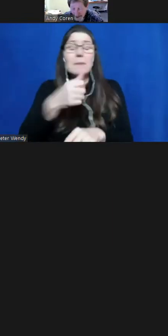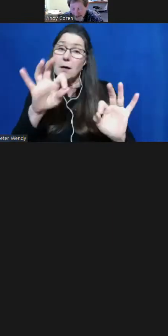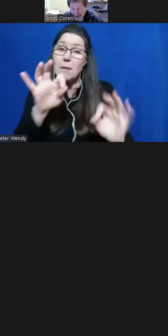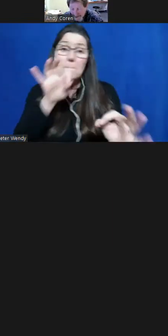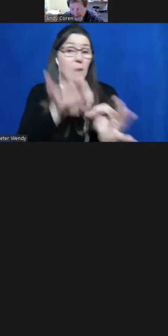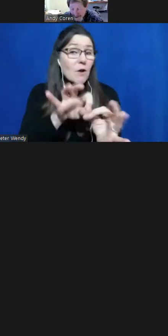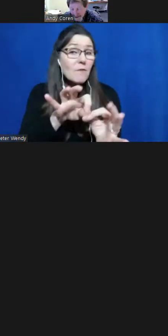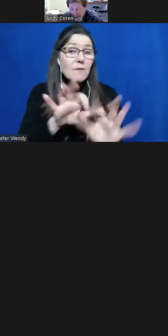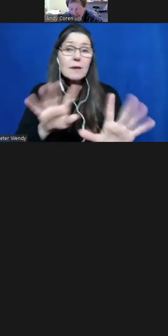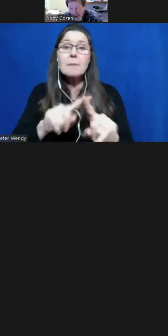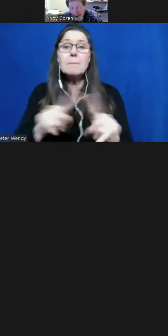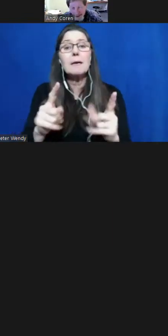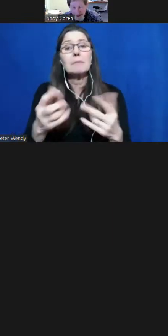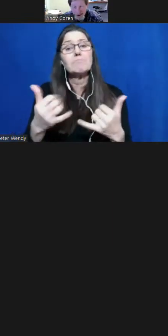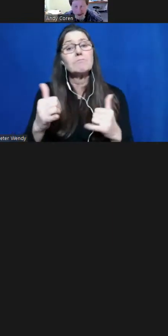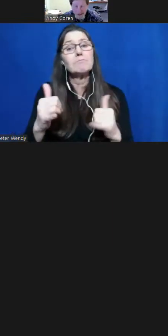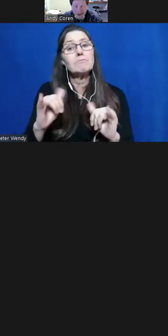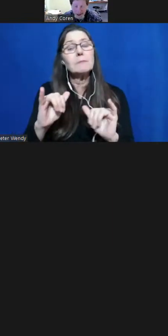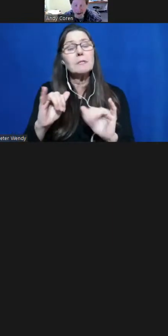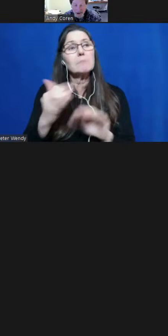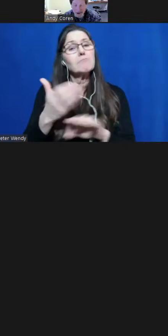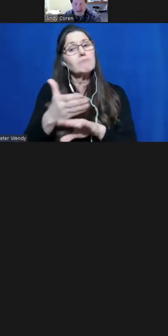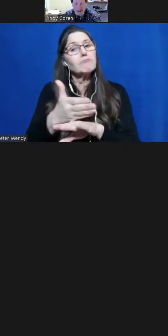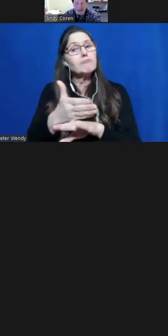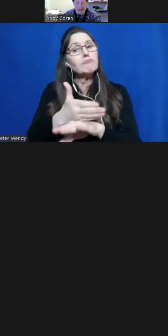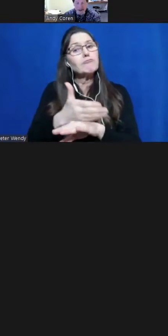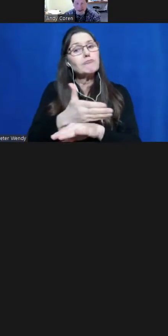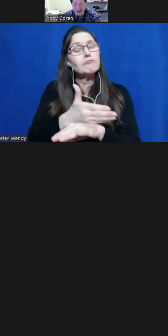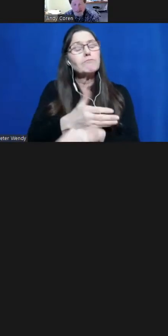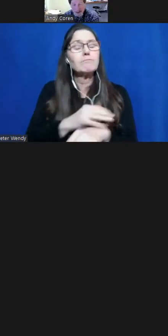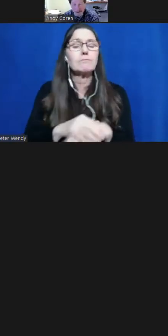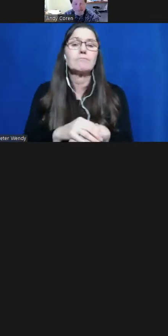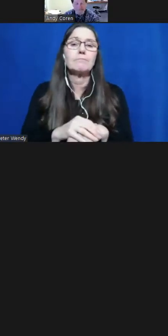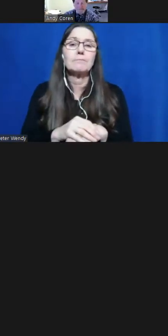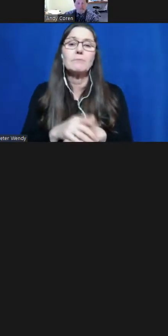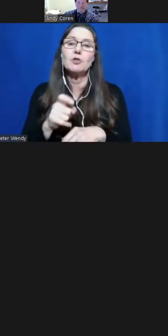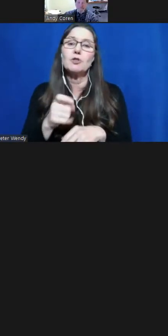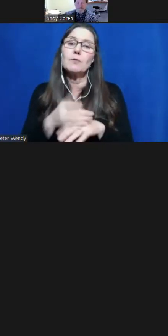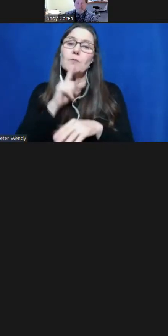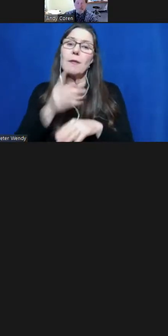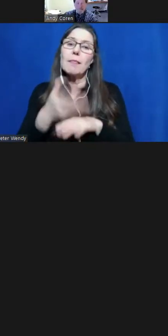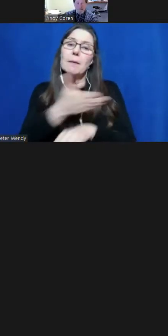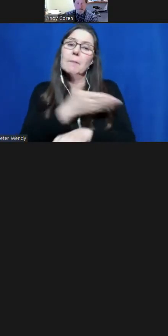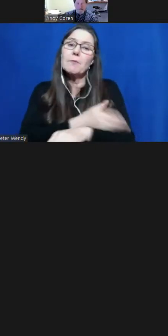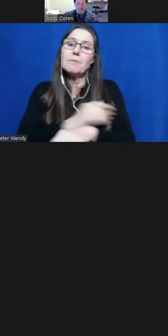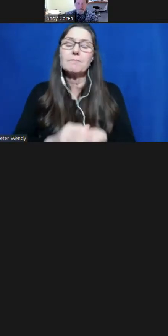in a growing mode, but they are addressing it, and it should get better.